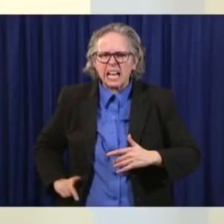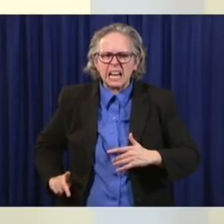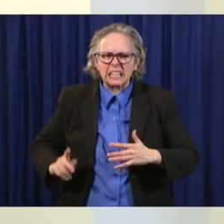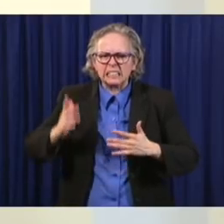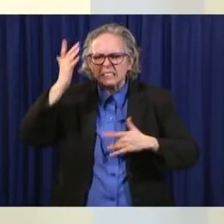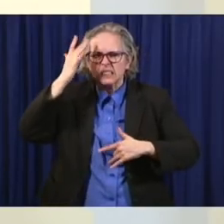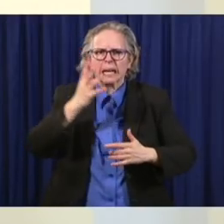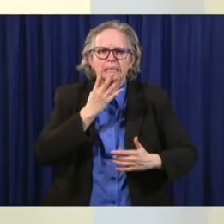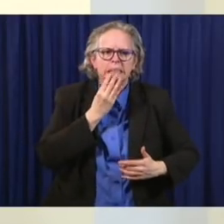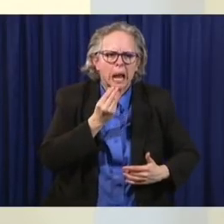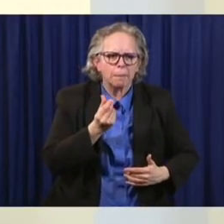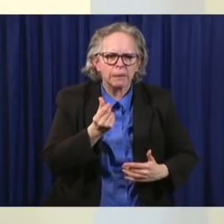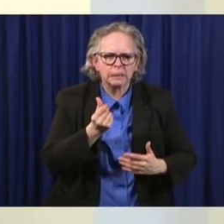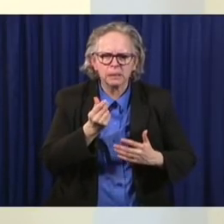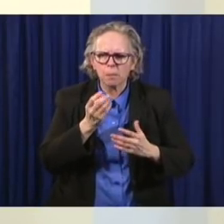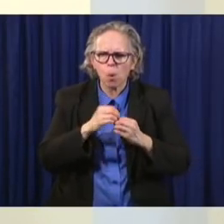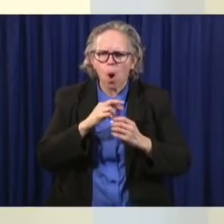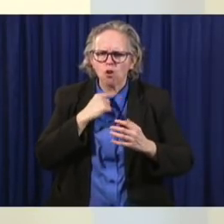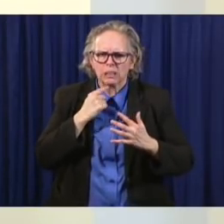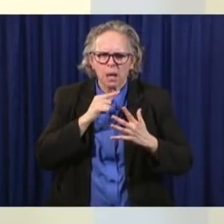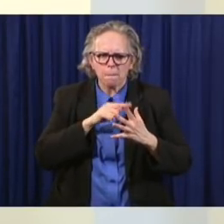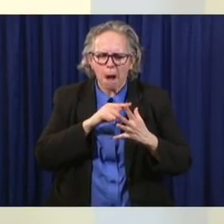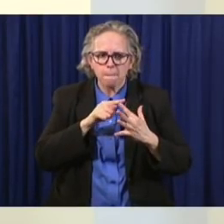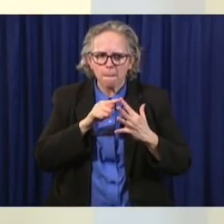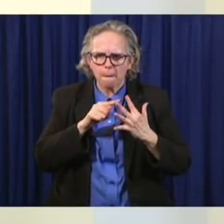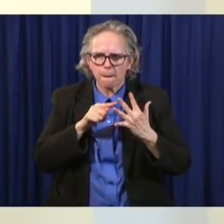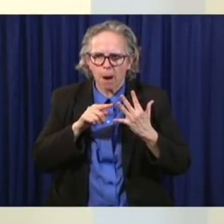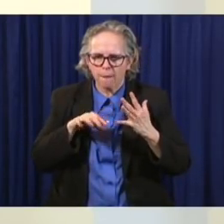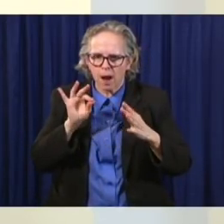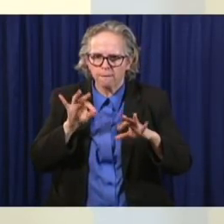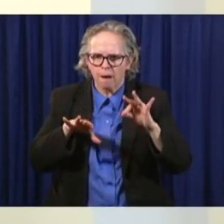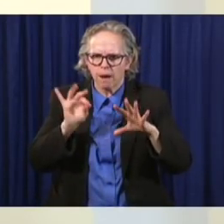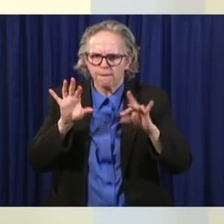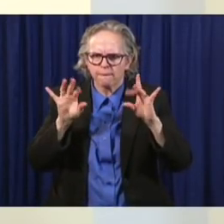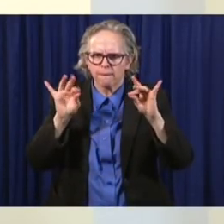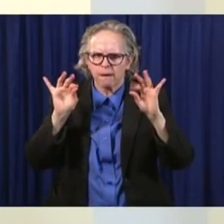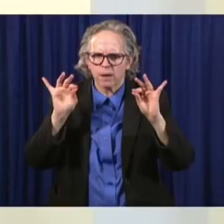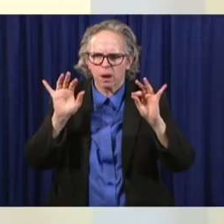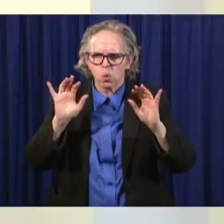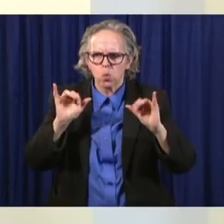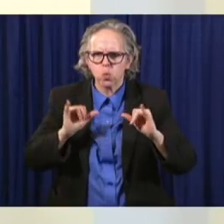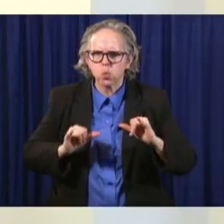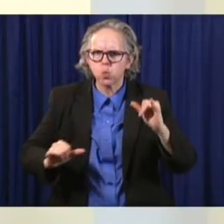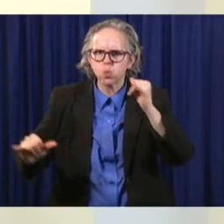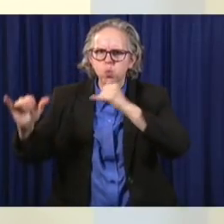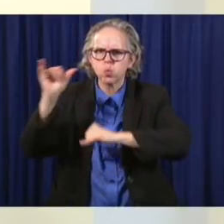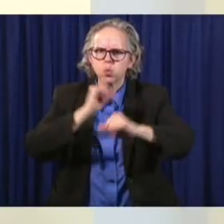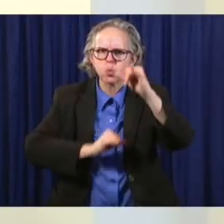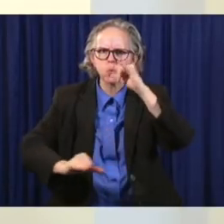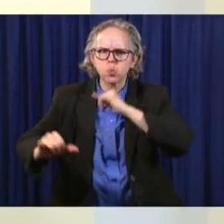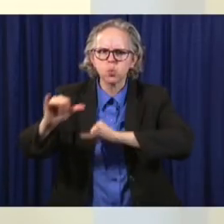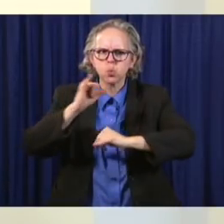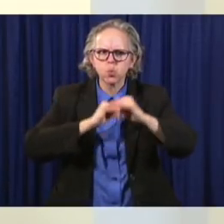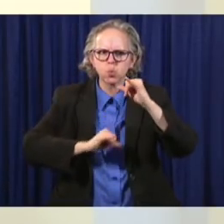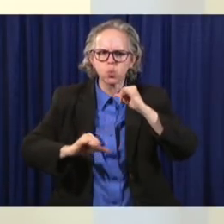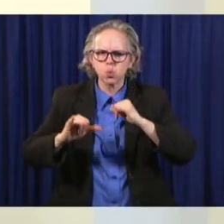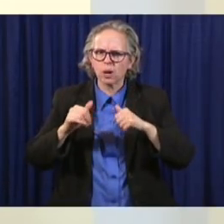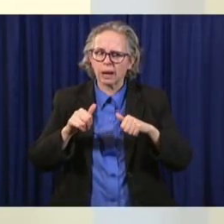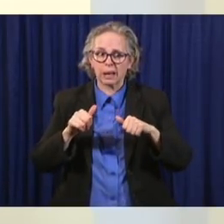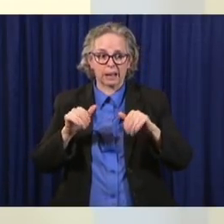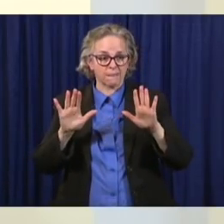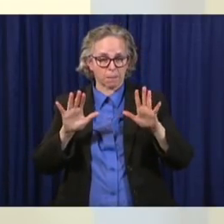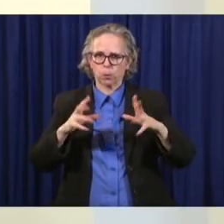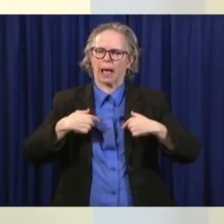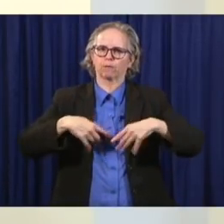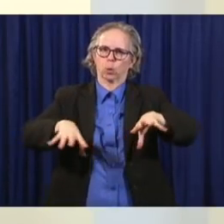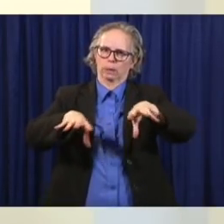about that as time goes on. But it's not a zero-sum game. If we learn to accept this virus and what